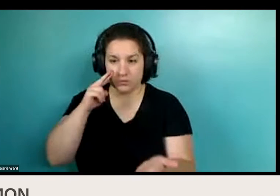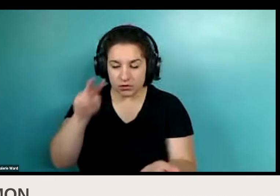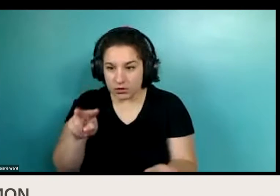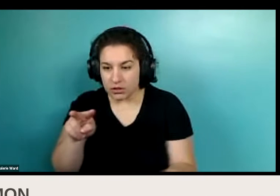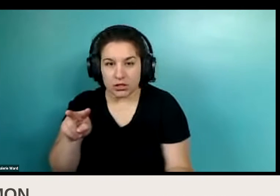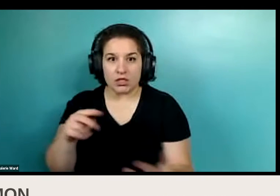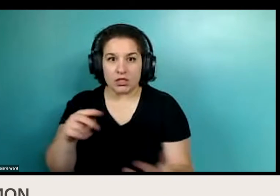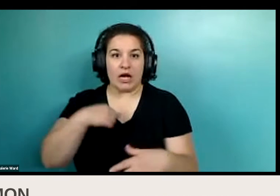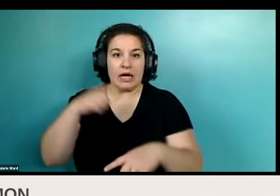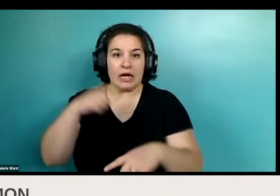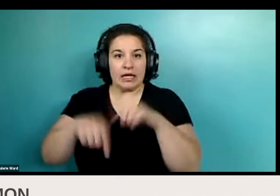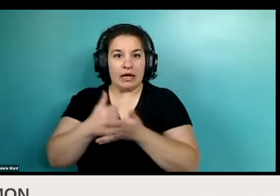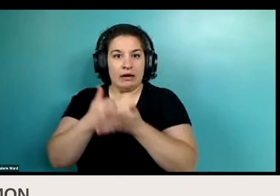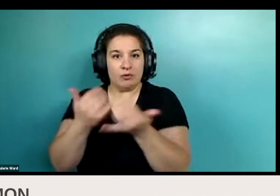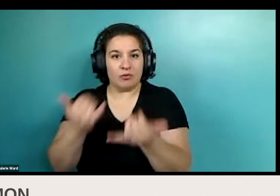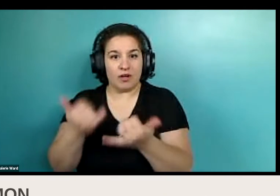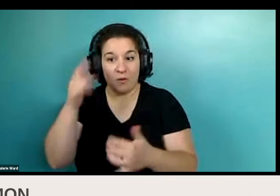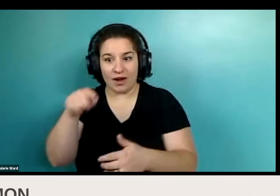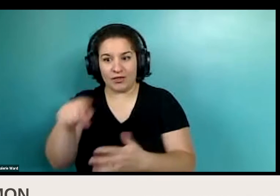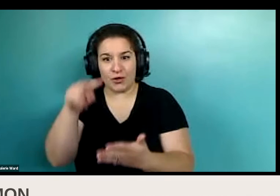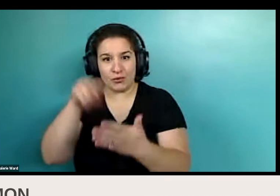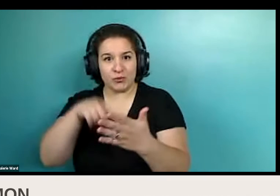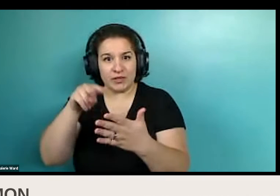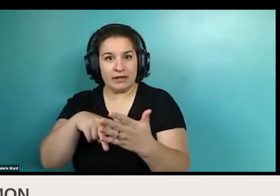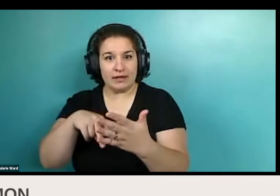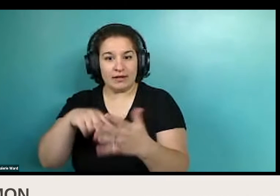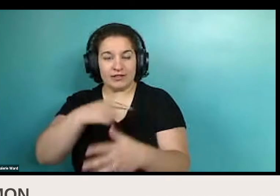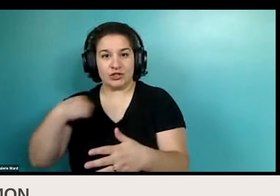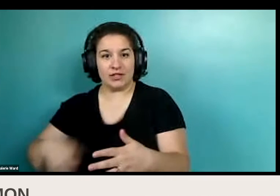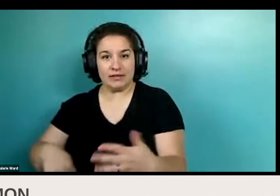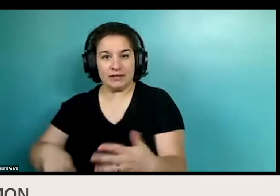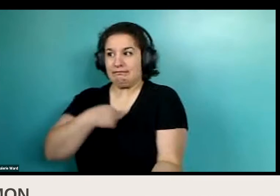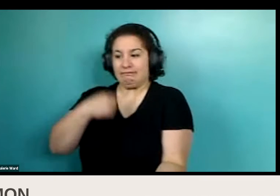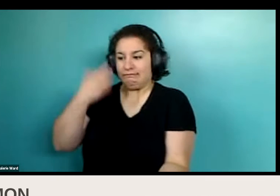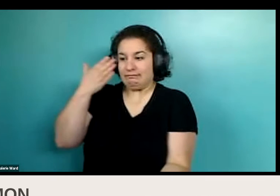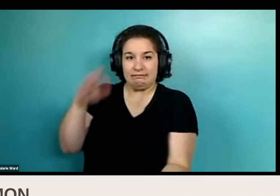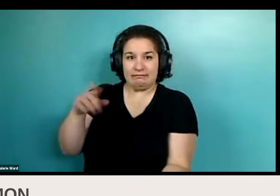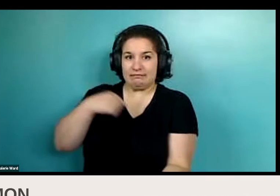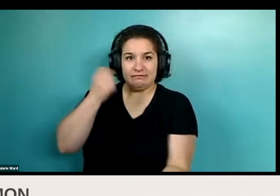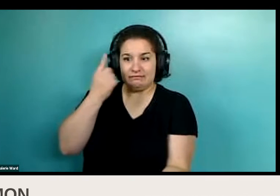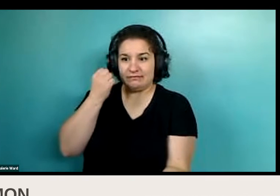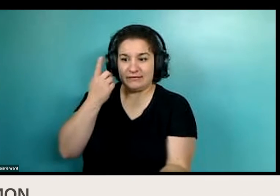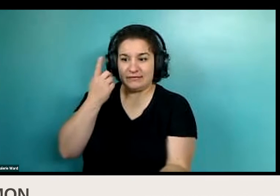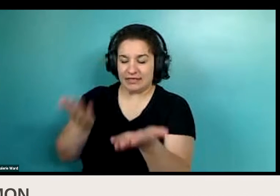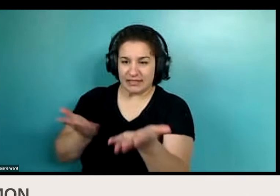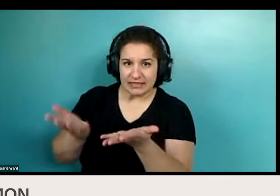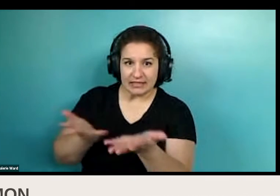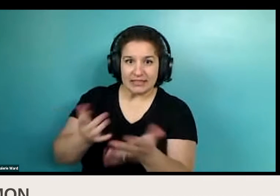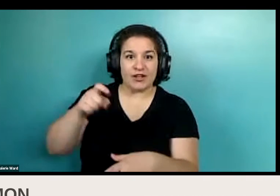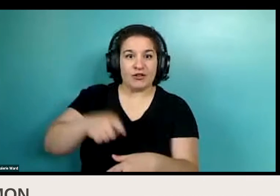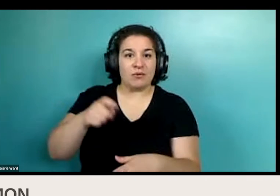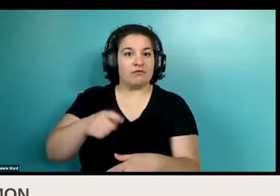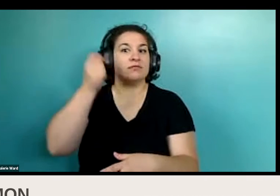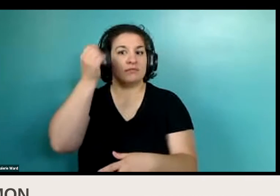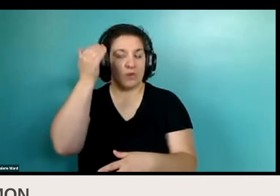a language that I do not understand, and they're reading in characters that I do not understand. And you have to be cognizant of that, and you have to